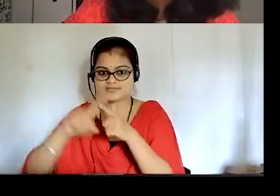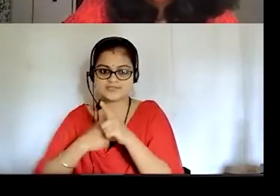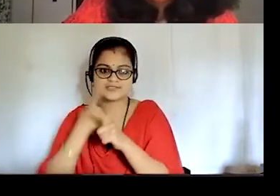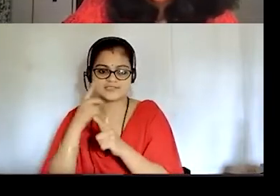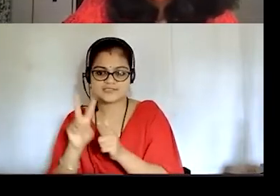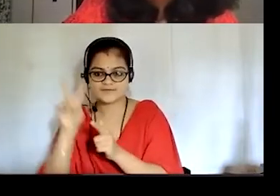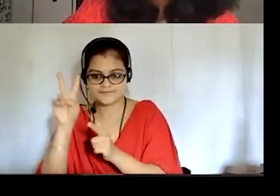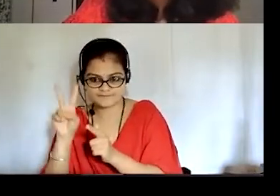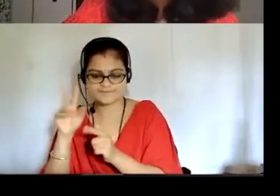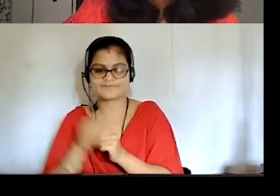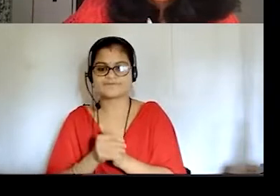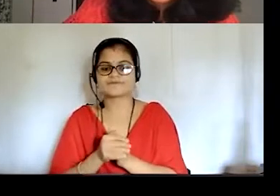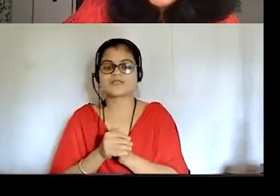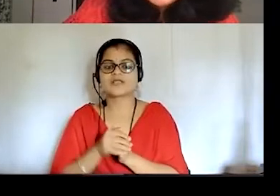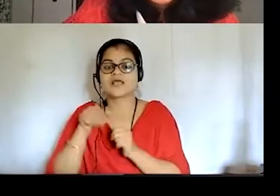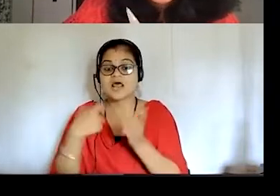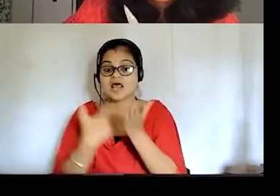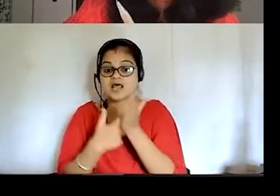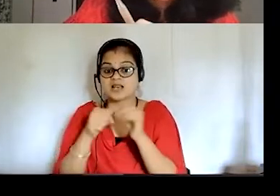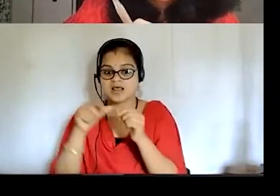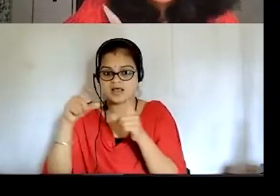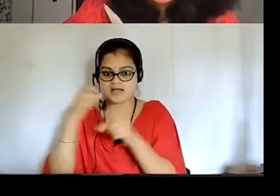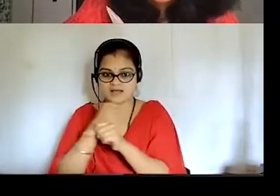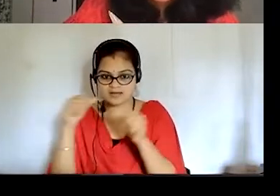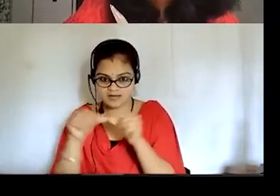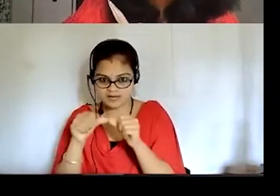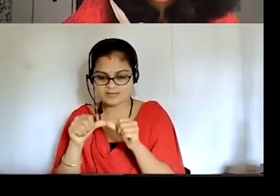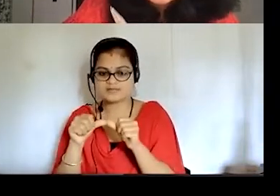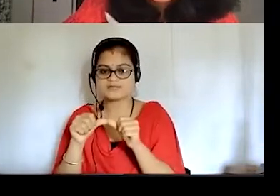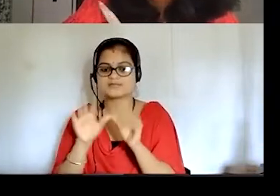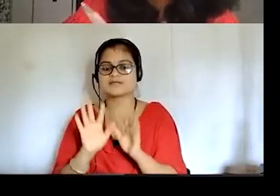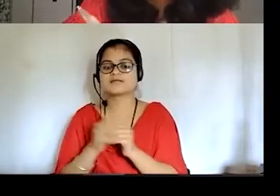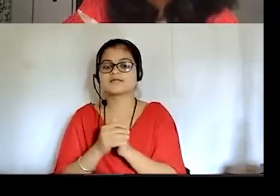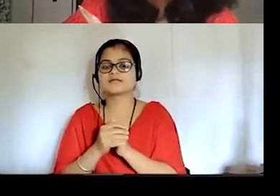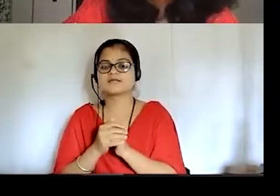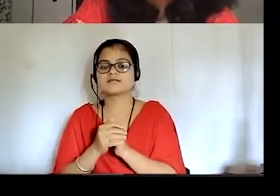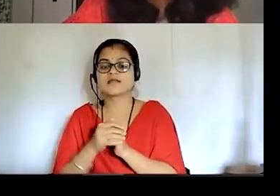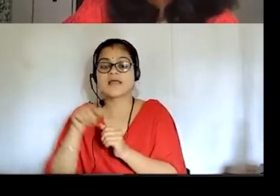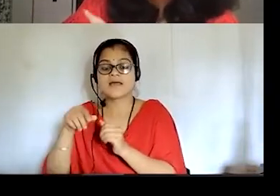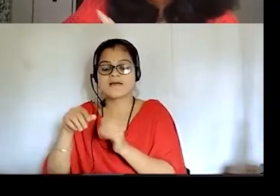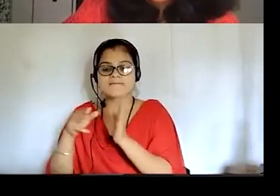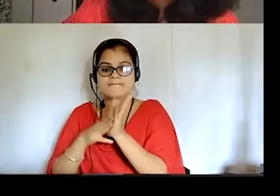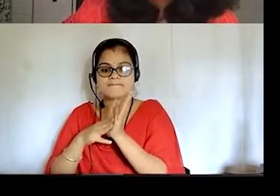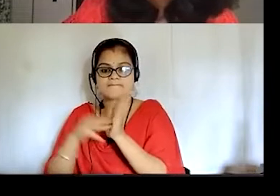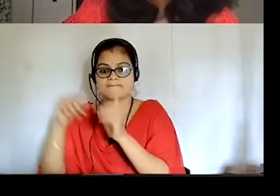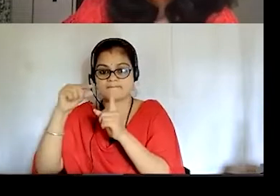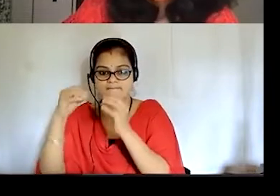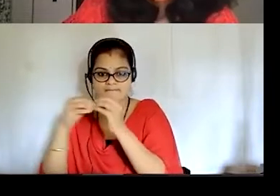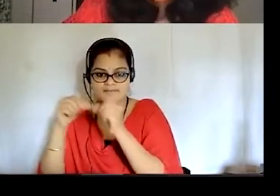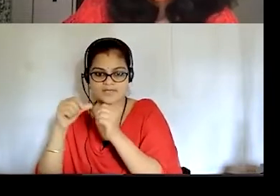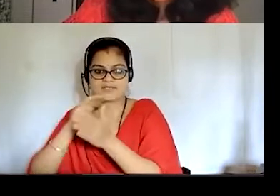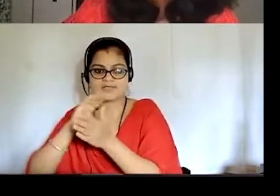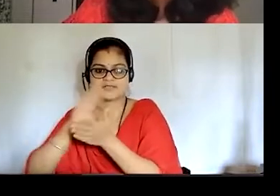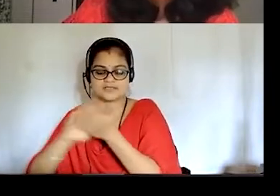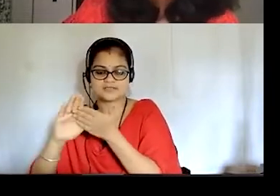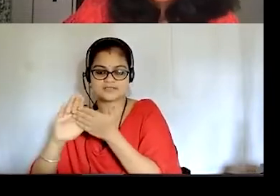Rag Hemang. The tal is bhajani theka, a particular form of rhythm for this style of